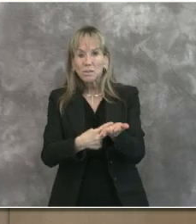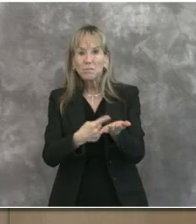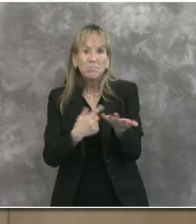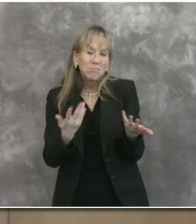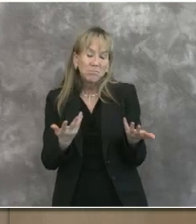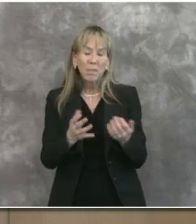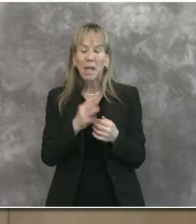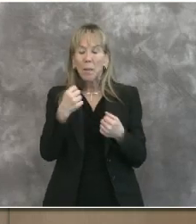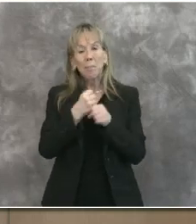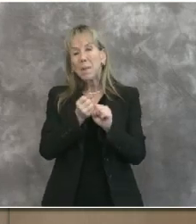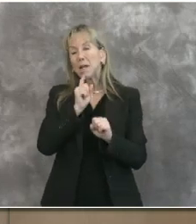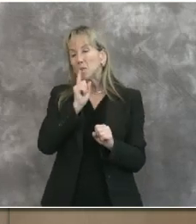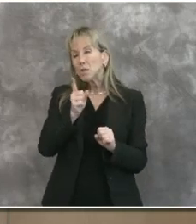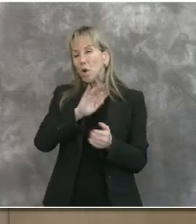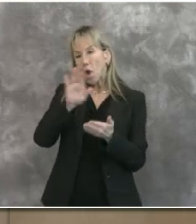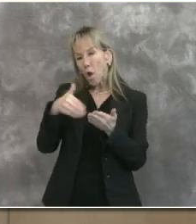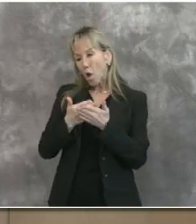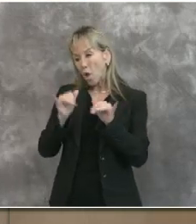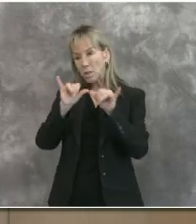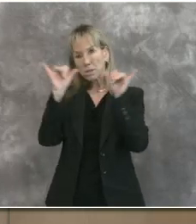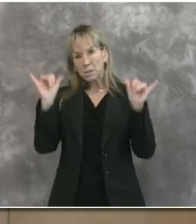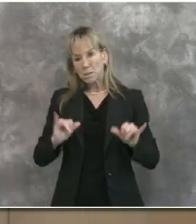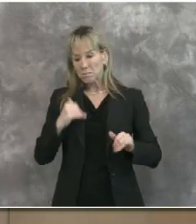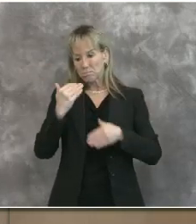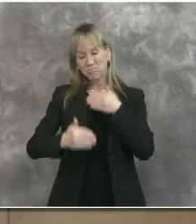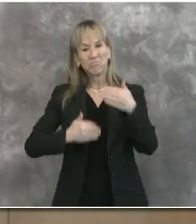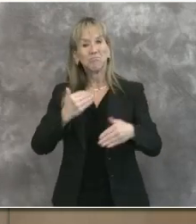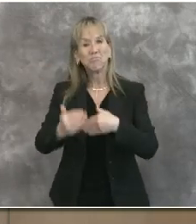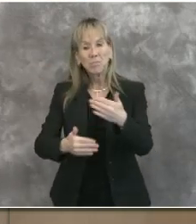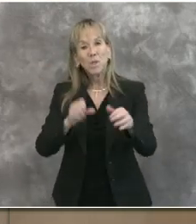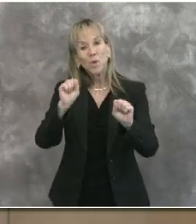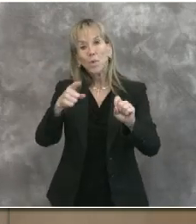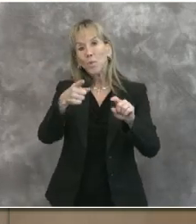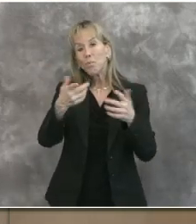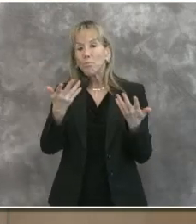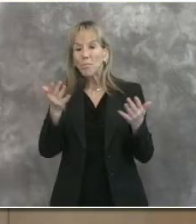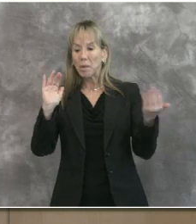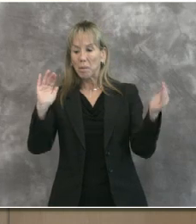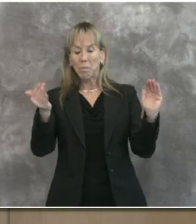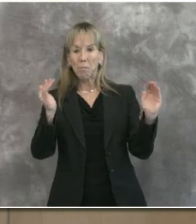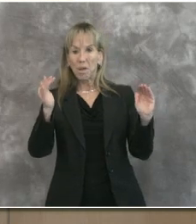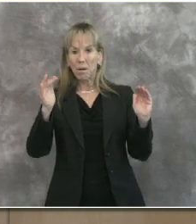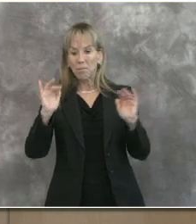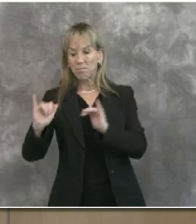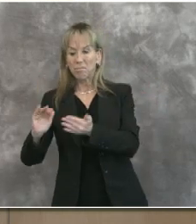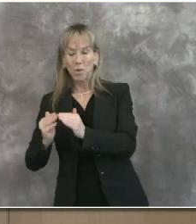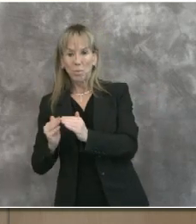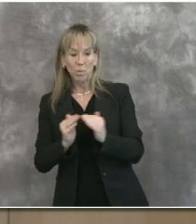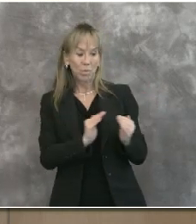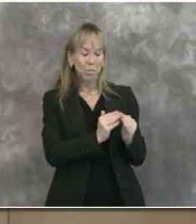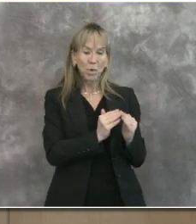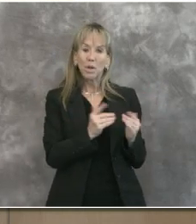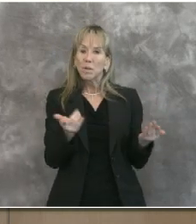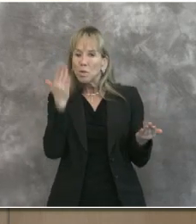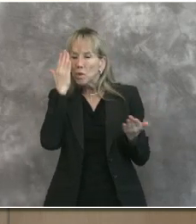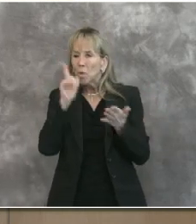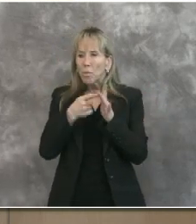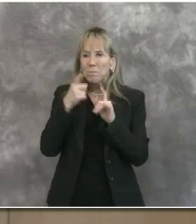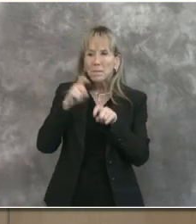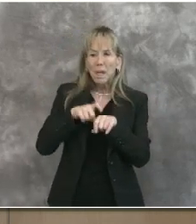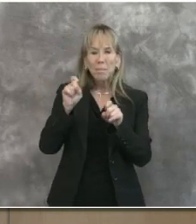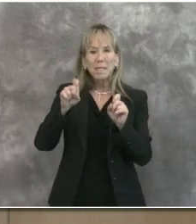that all of our systems move forward together so that we are prepared as a community to respond to changes in